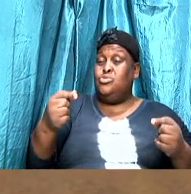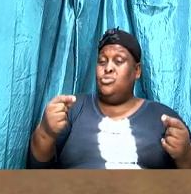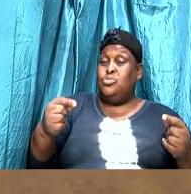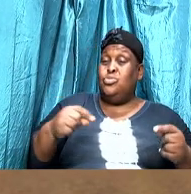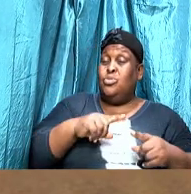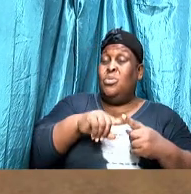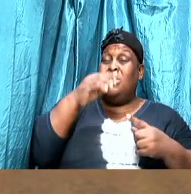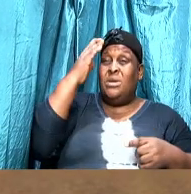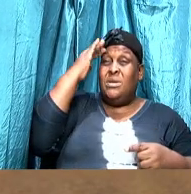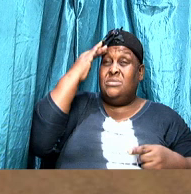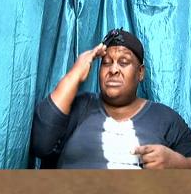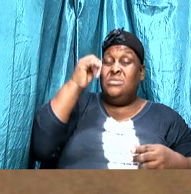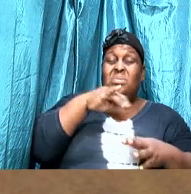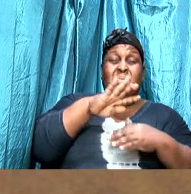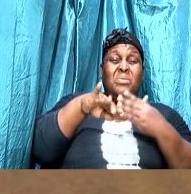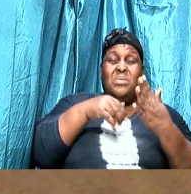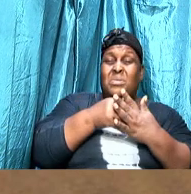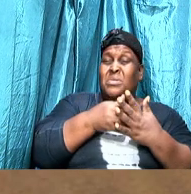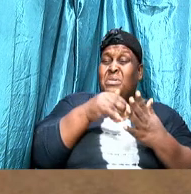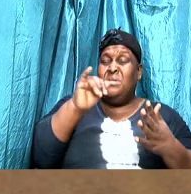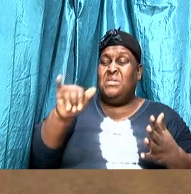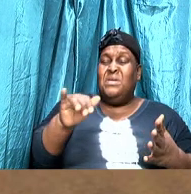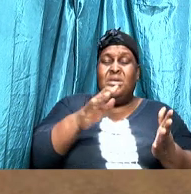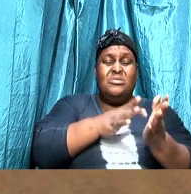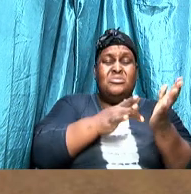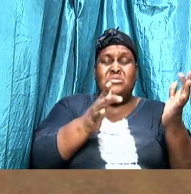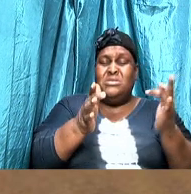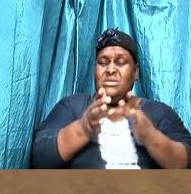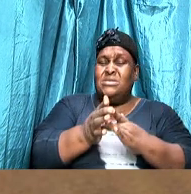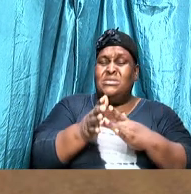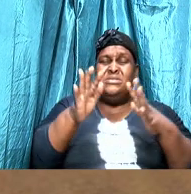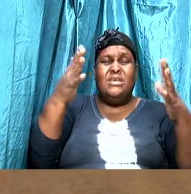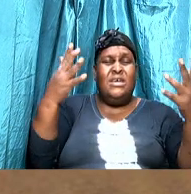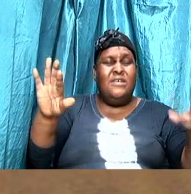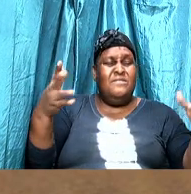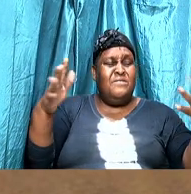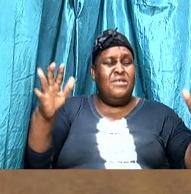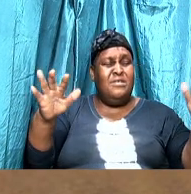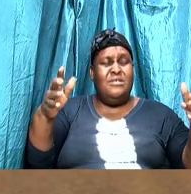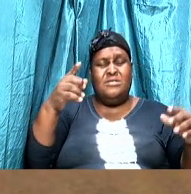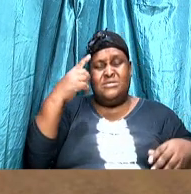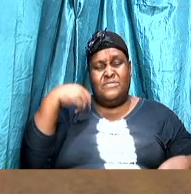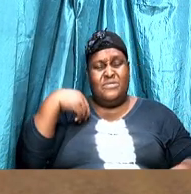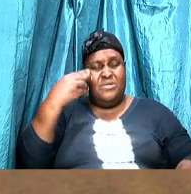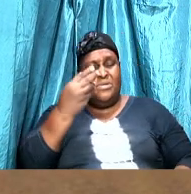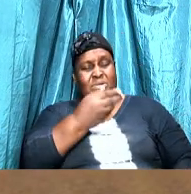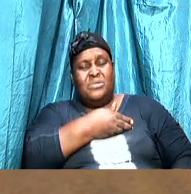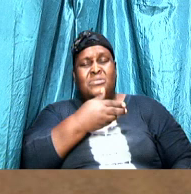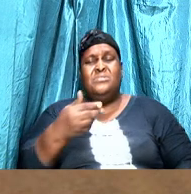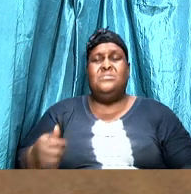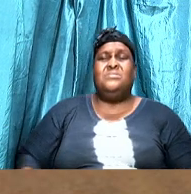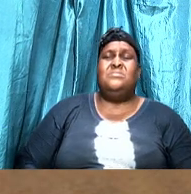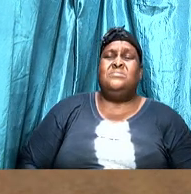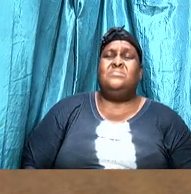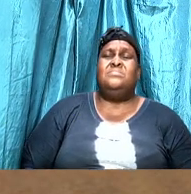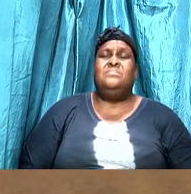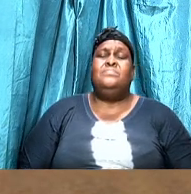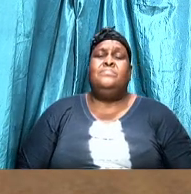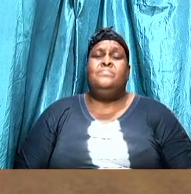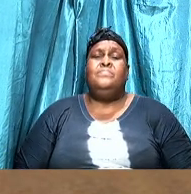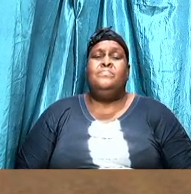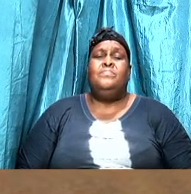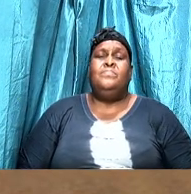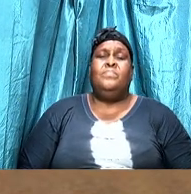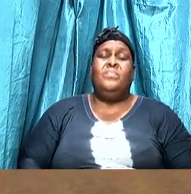all that, you know, as you know, we had discussed before. And